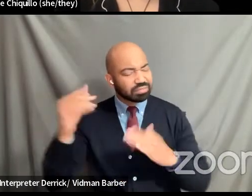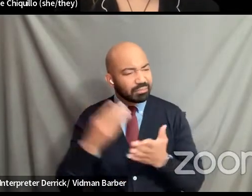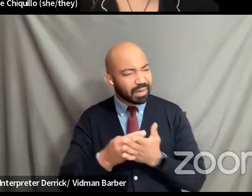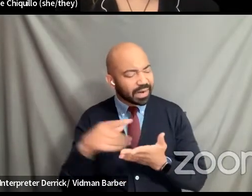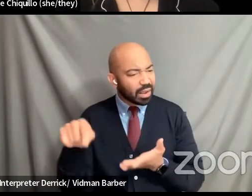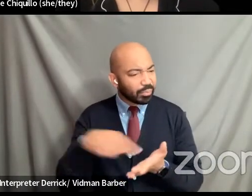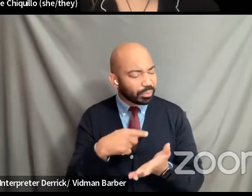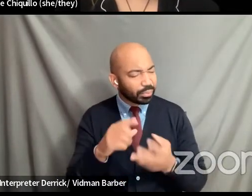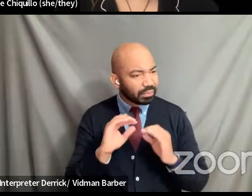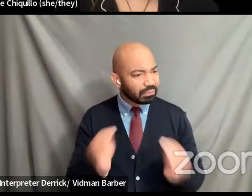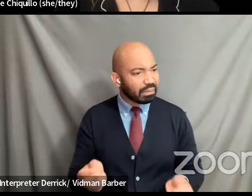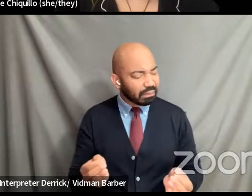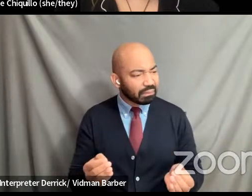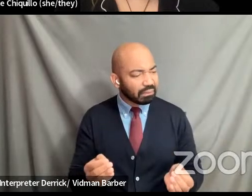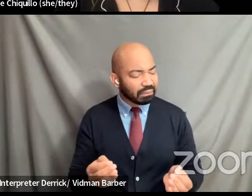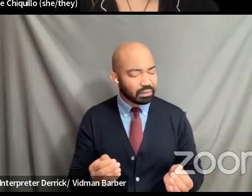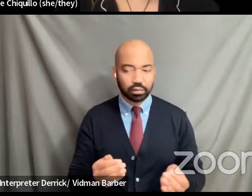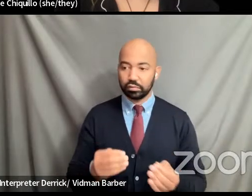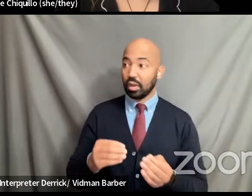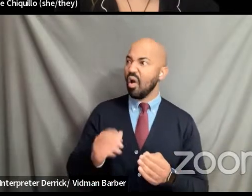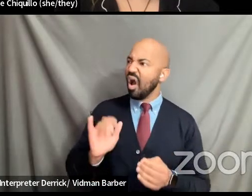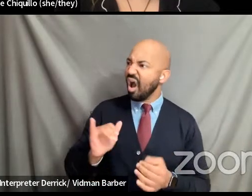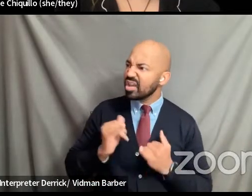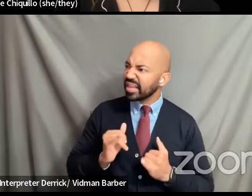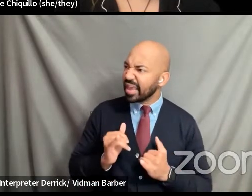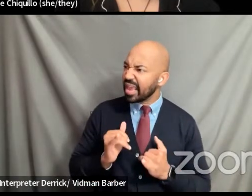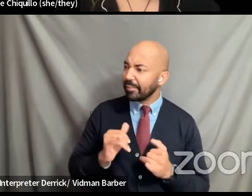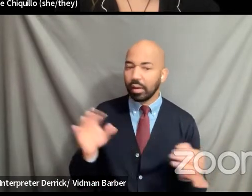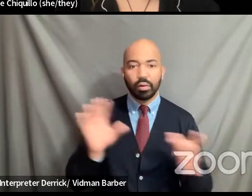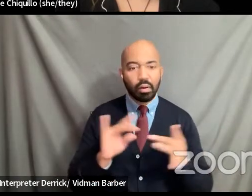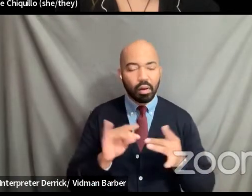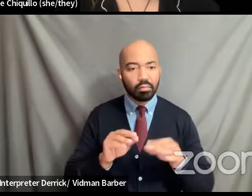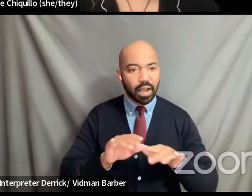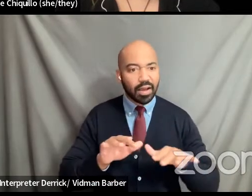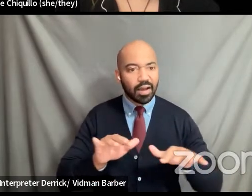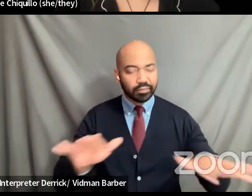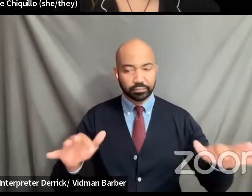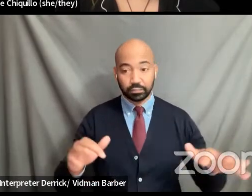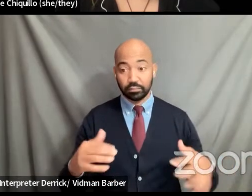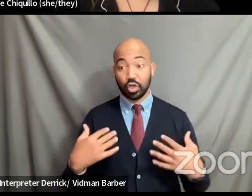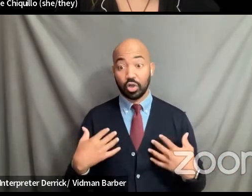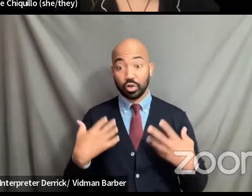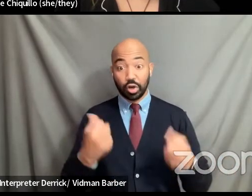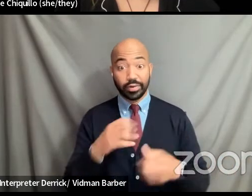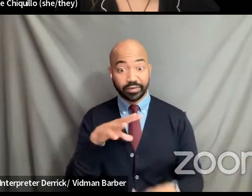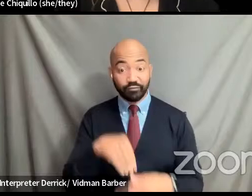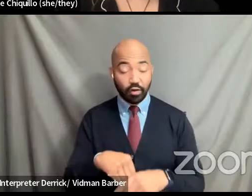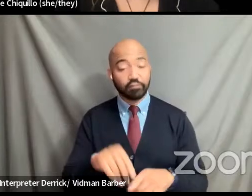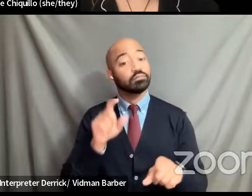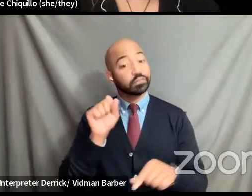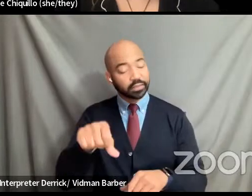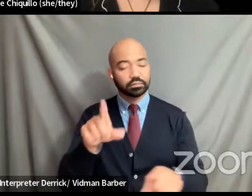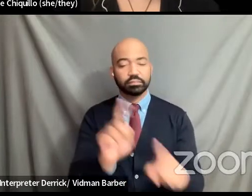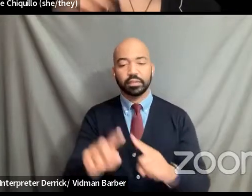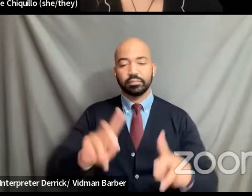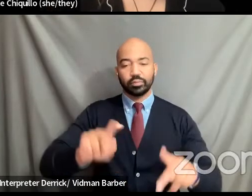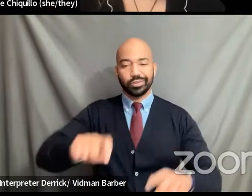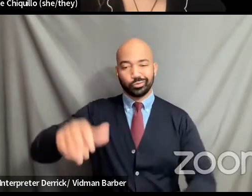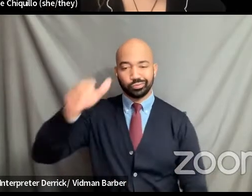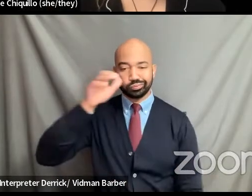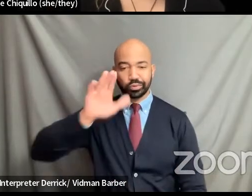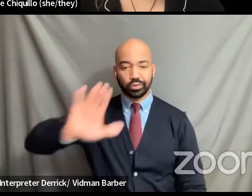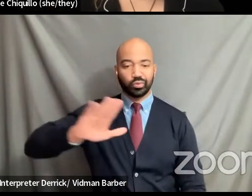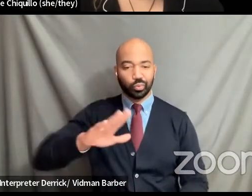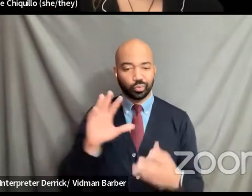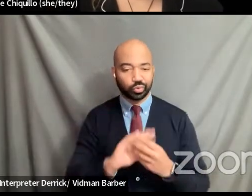it and sharing their stories. Did that take a lot of courage? Of course, yes. But just know that somebody needs to hear your story. Somebody needs to